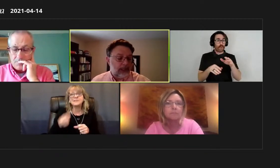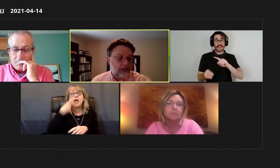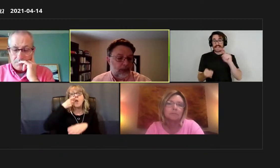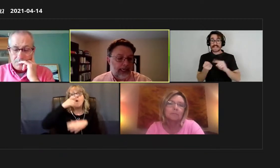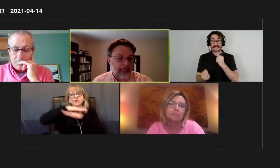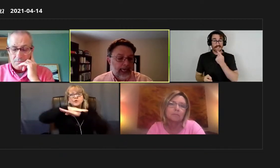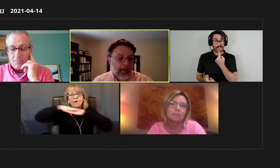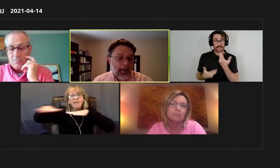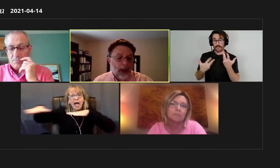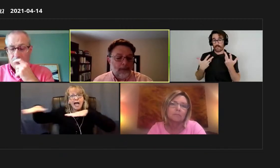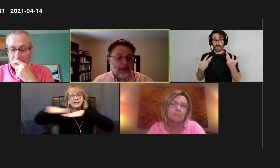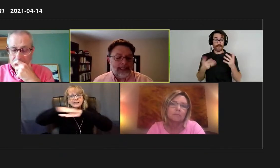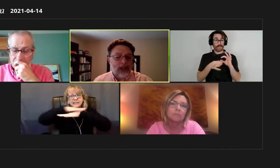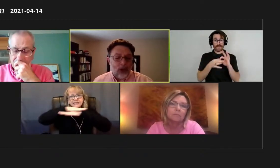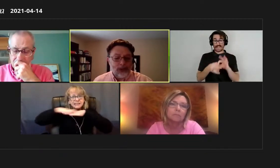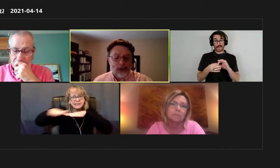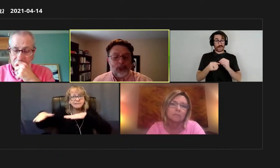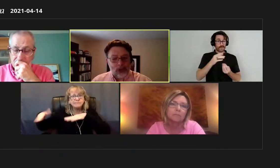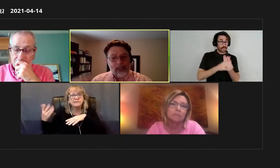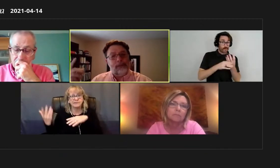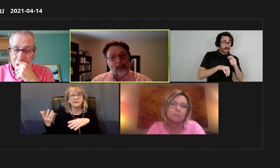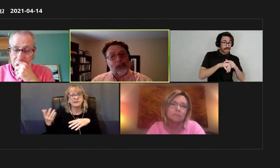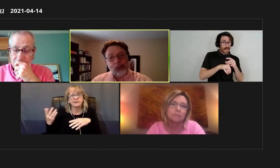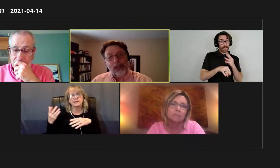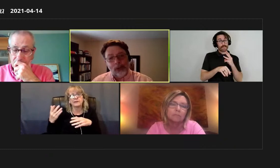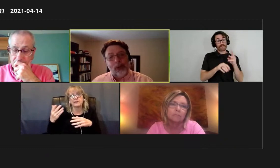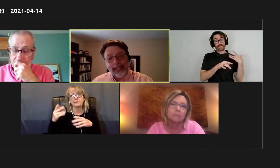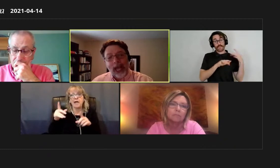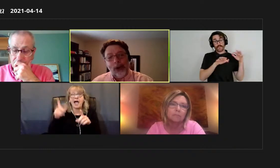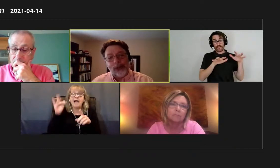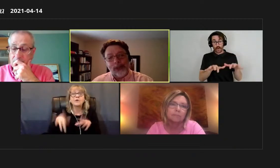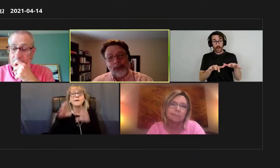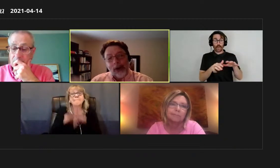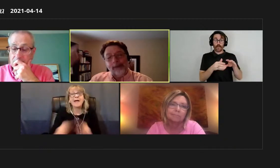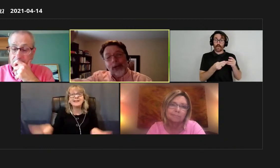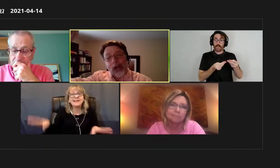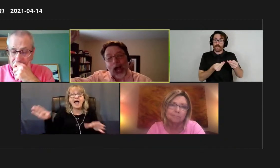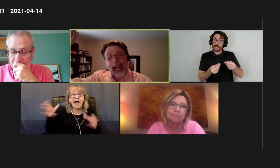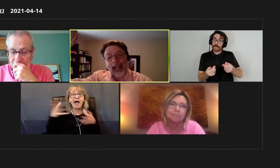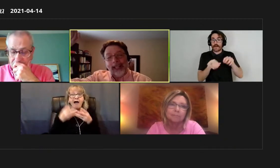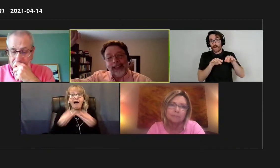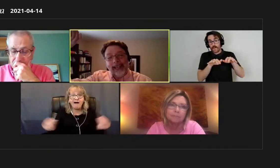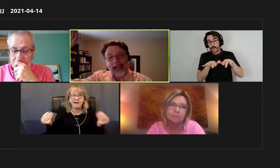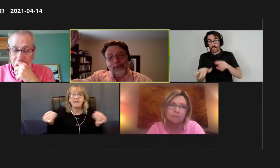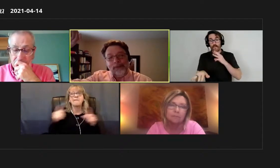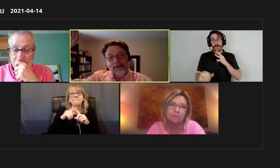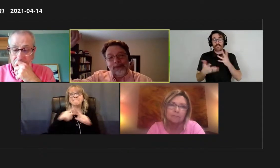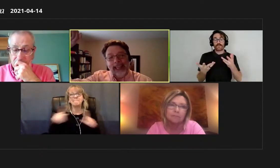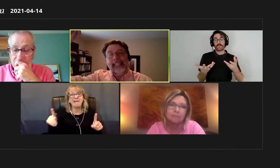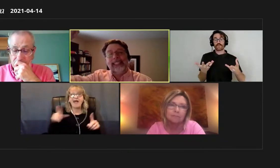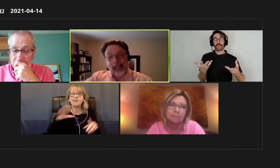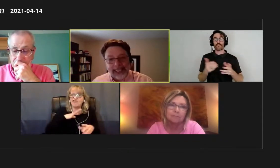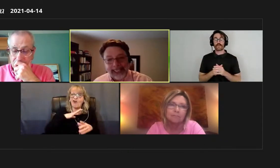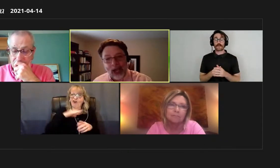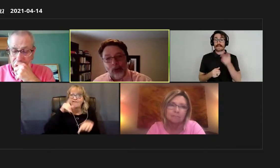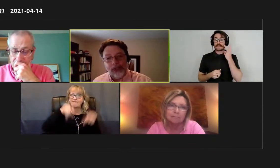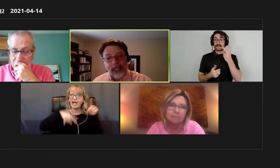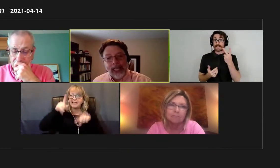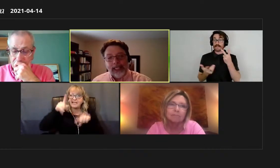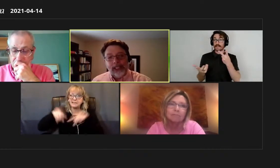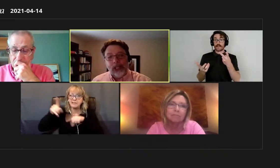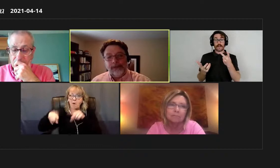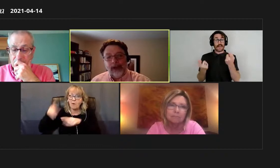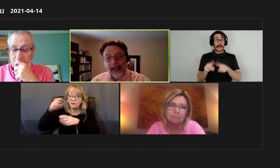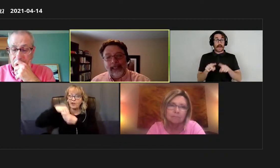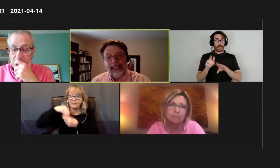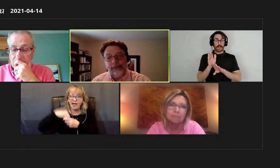with the spring. It's also showing some fluctuation right now. So very, very high, and then suddenly downwards.